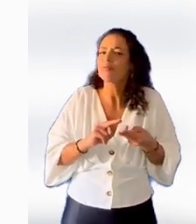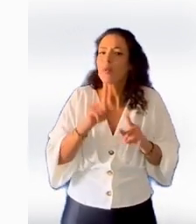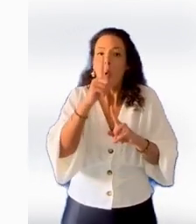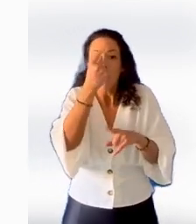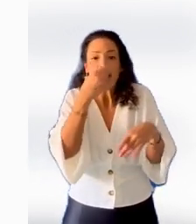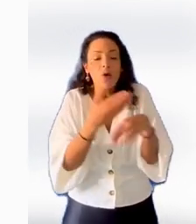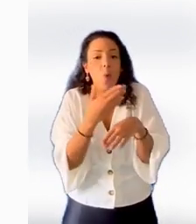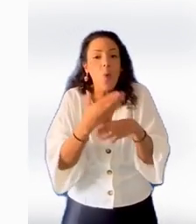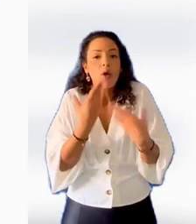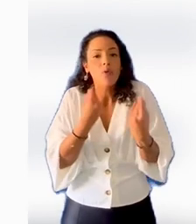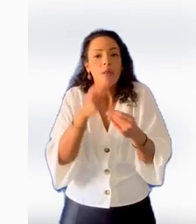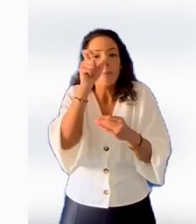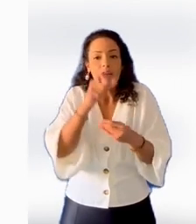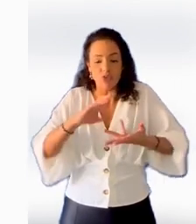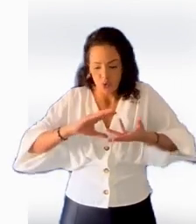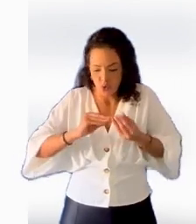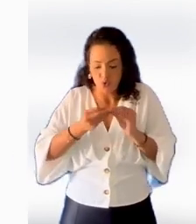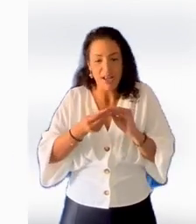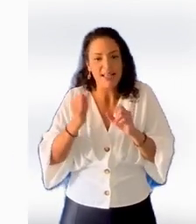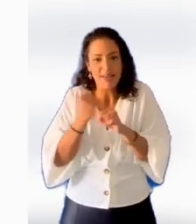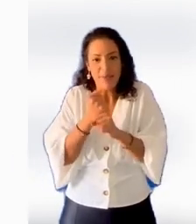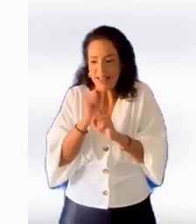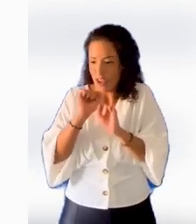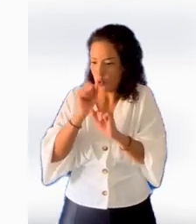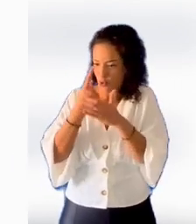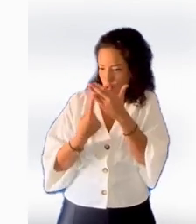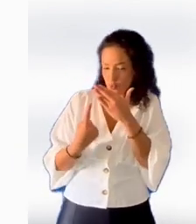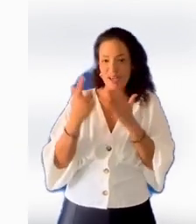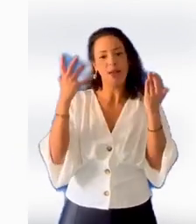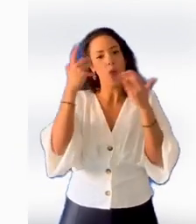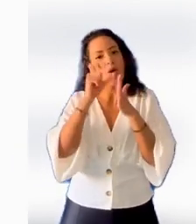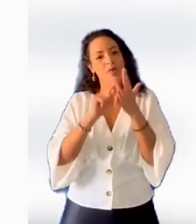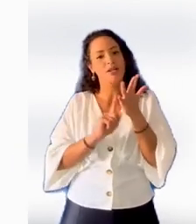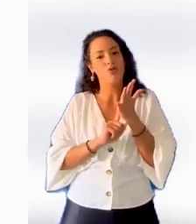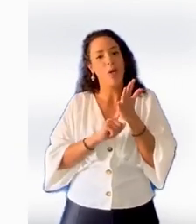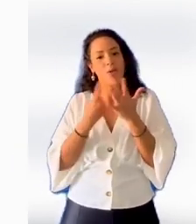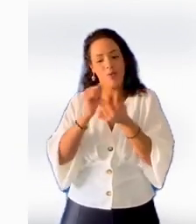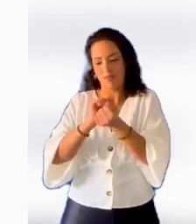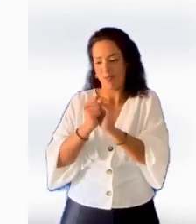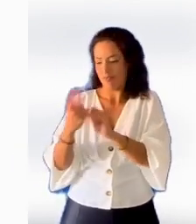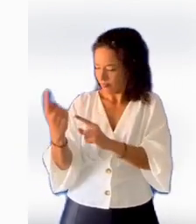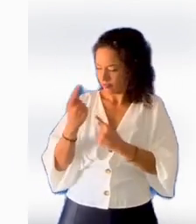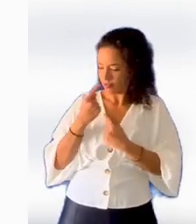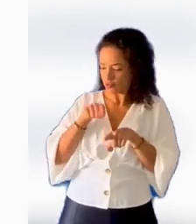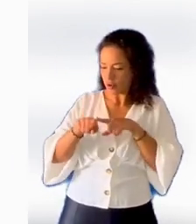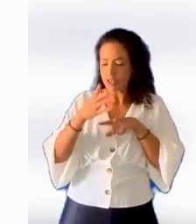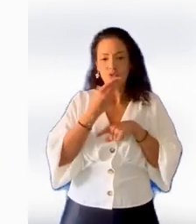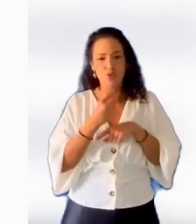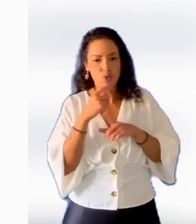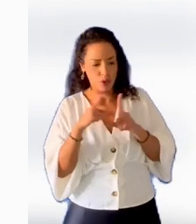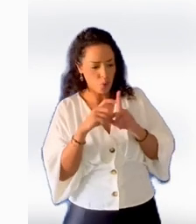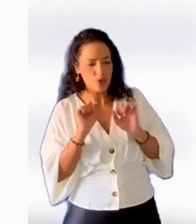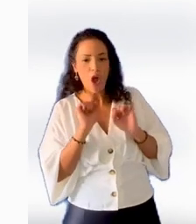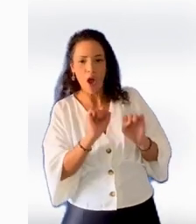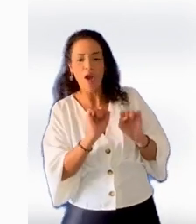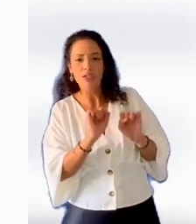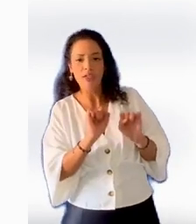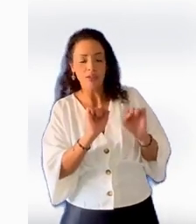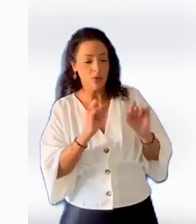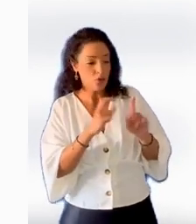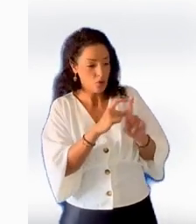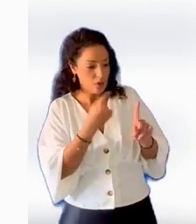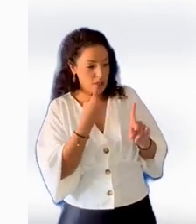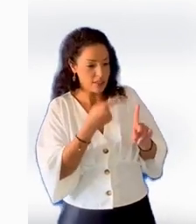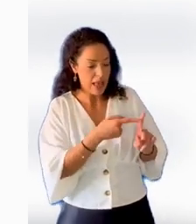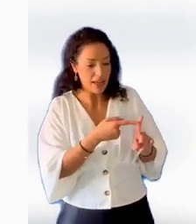you can work with someone to create and personalise their own worry dolls. A colleague told me that she tried to use worry dolls with her daughter, who'd